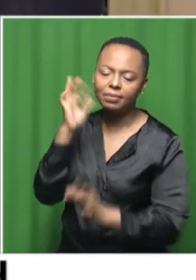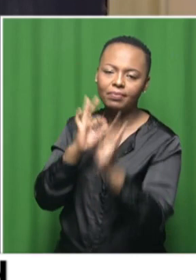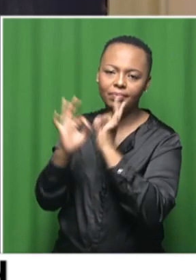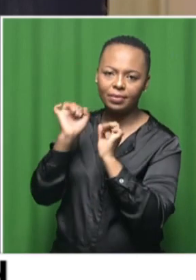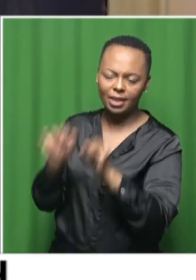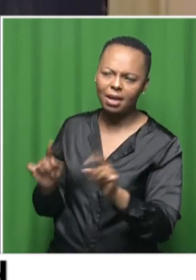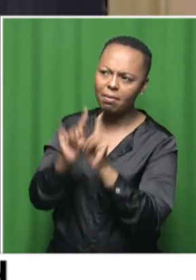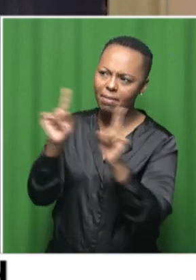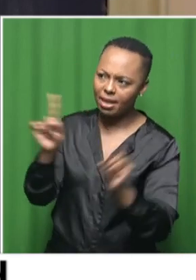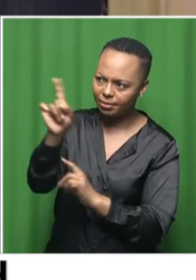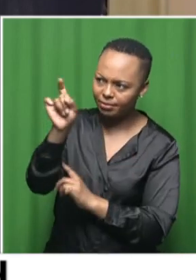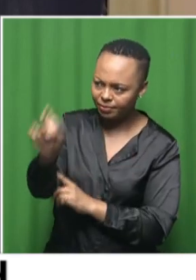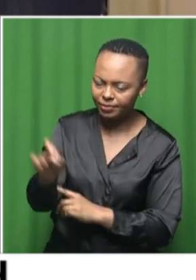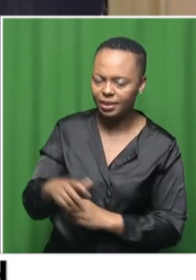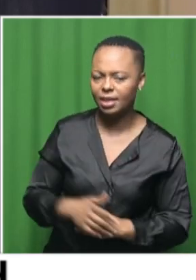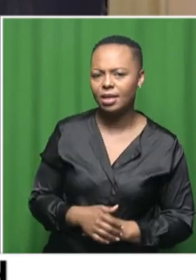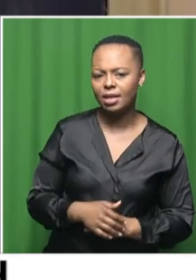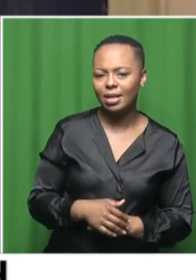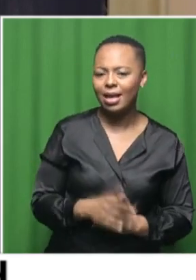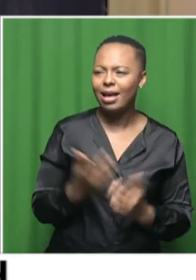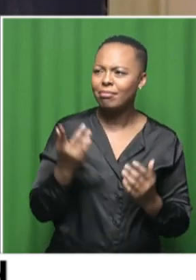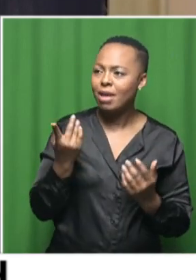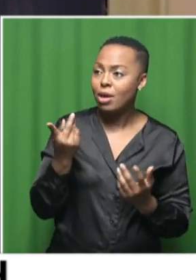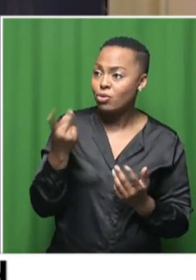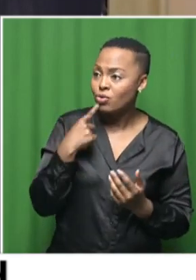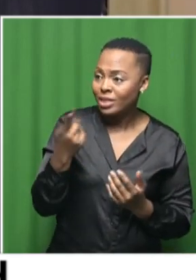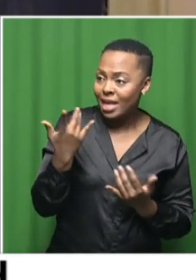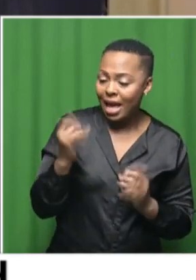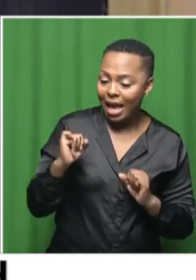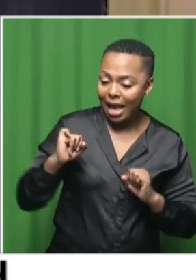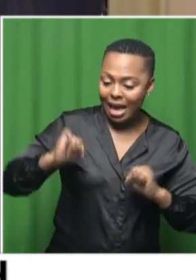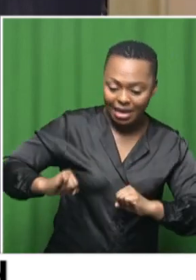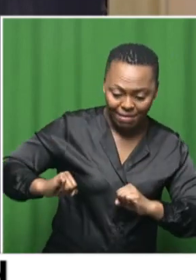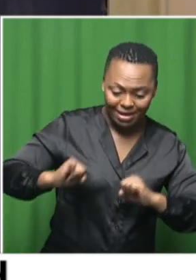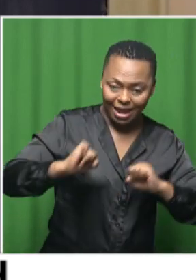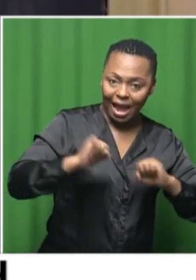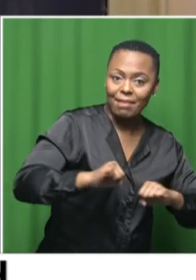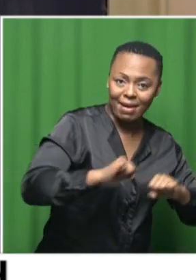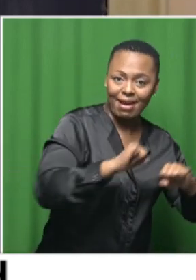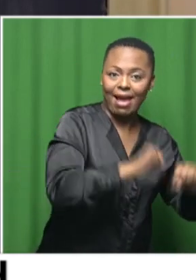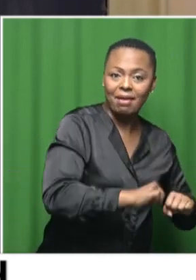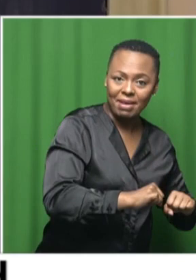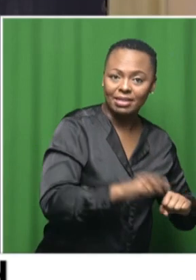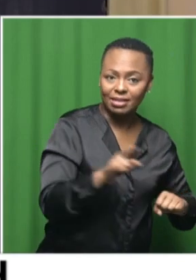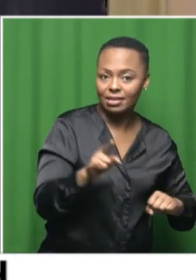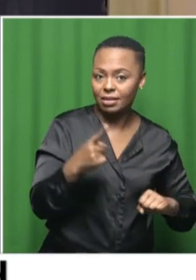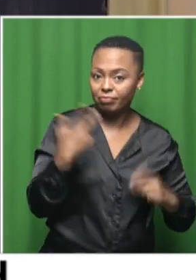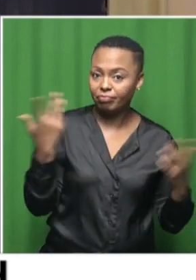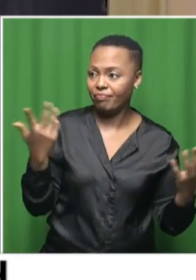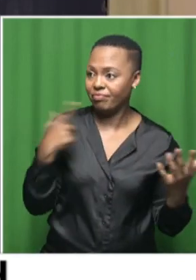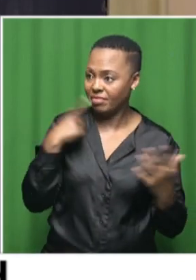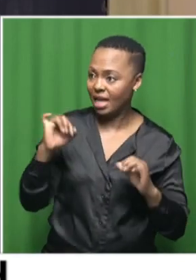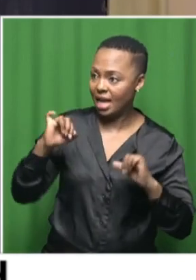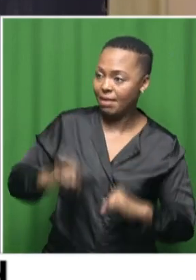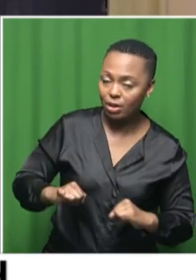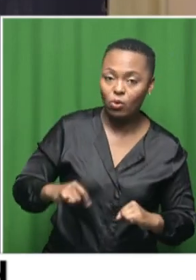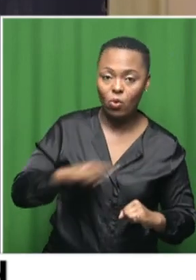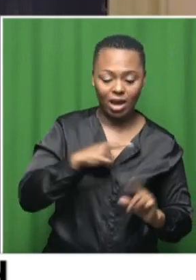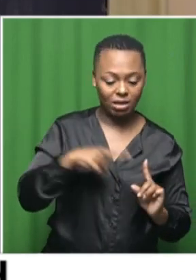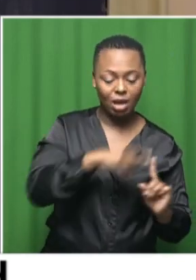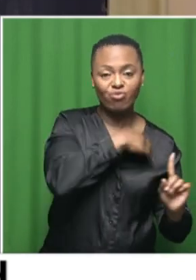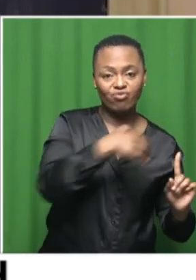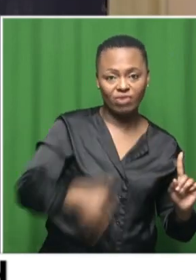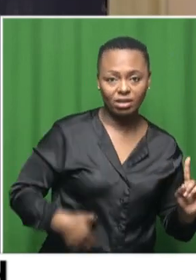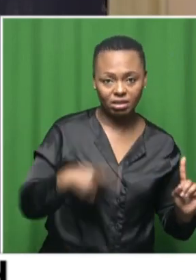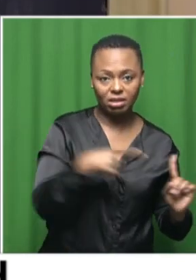however, is the sort of agreements that we are entering into at the moment. So the president's visit to the